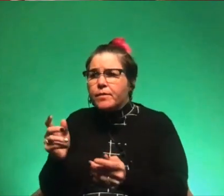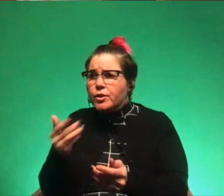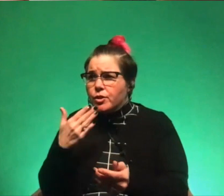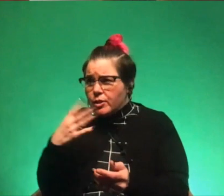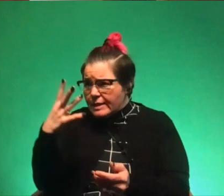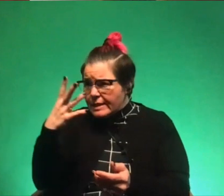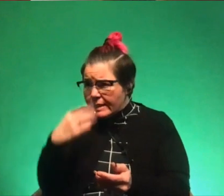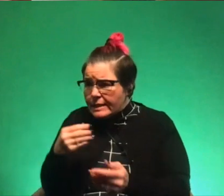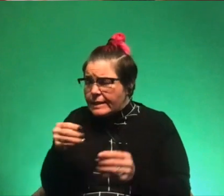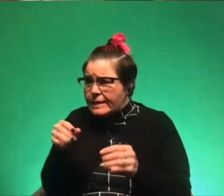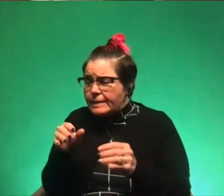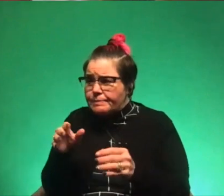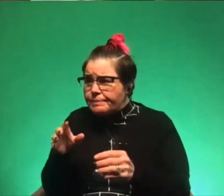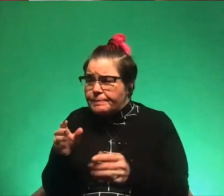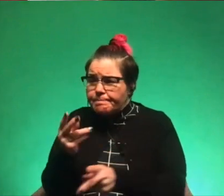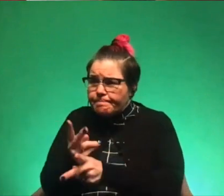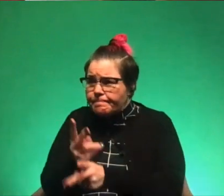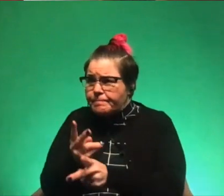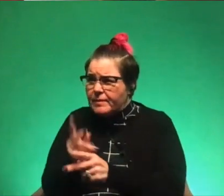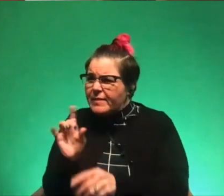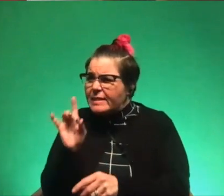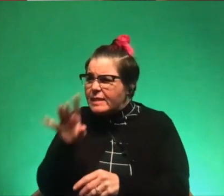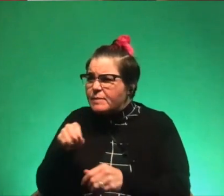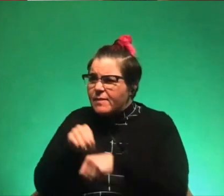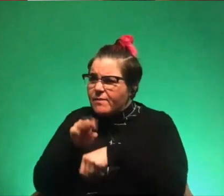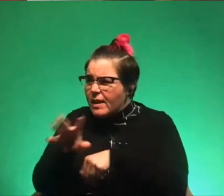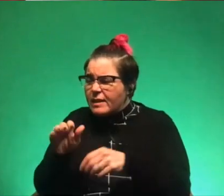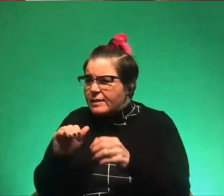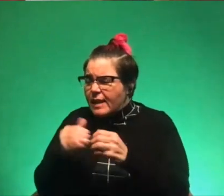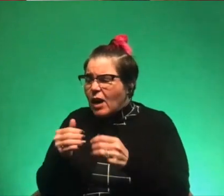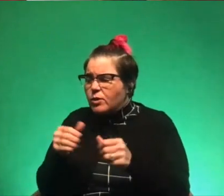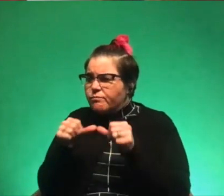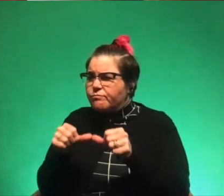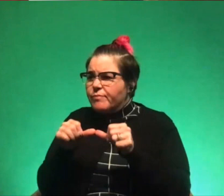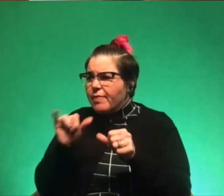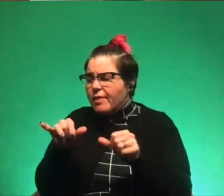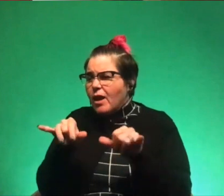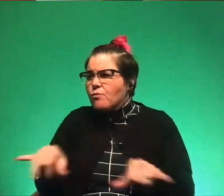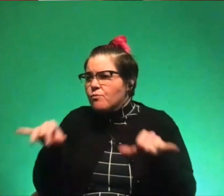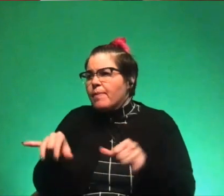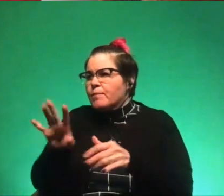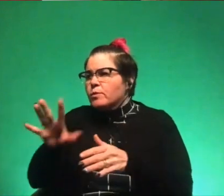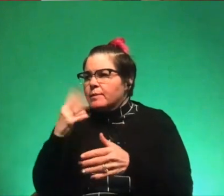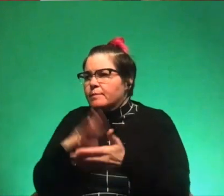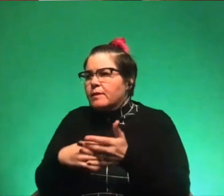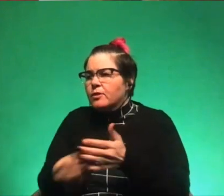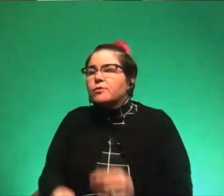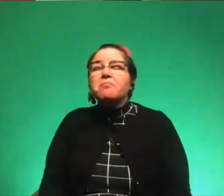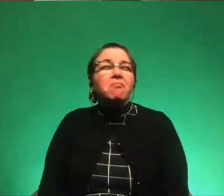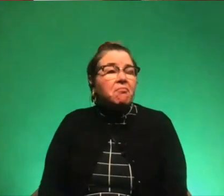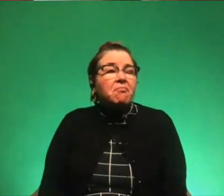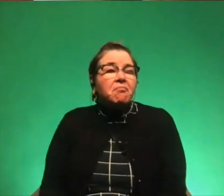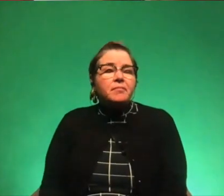hygiene and giving tips and advice on, yeah, keeping like your circadian rhythm going and staying healthy. Great. Let's